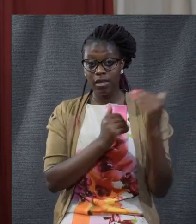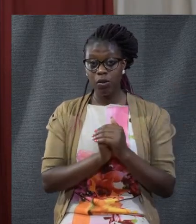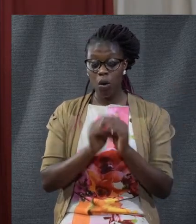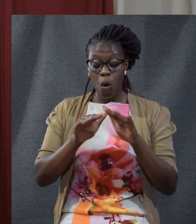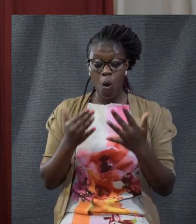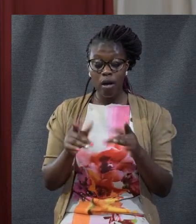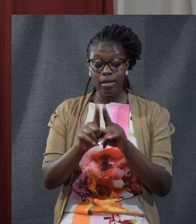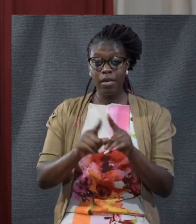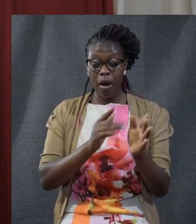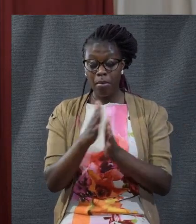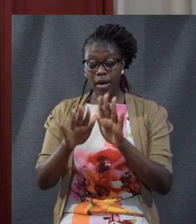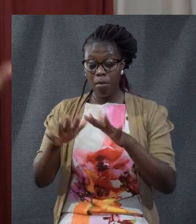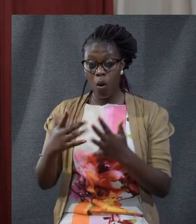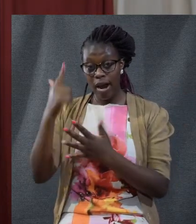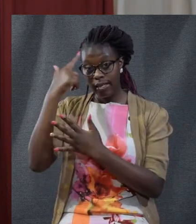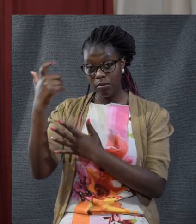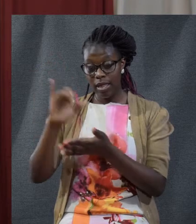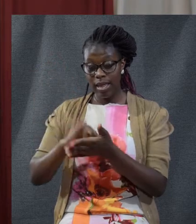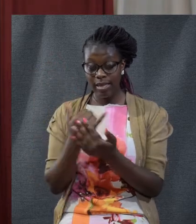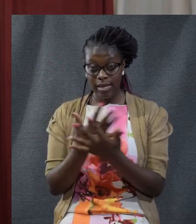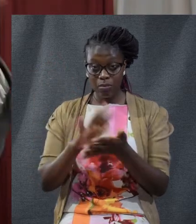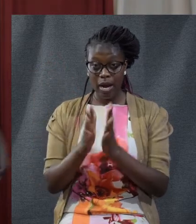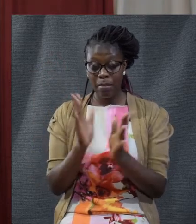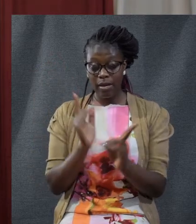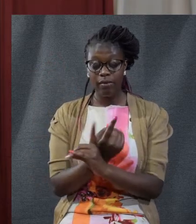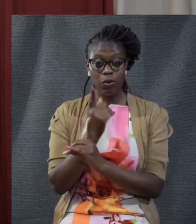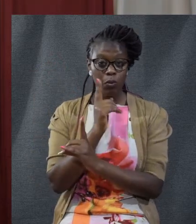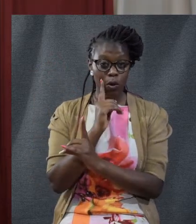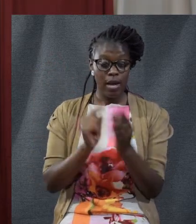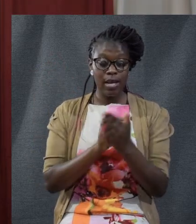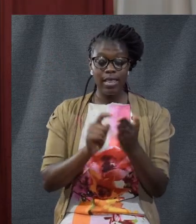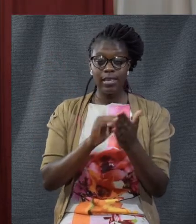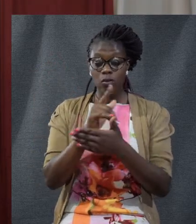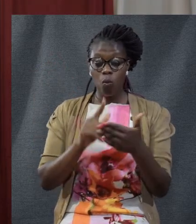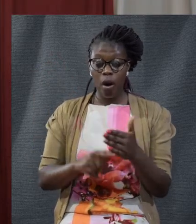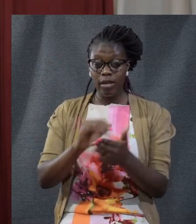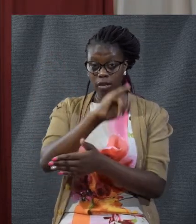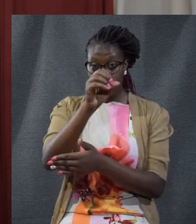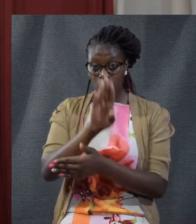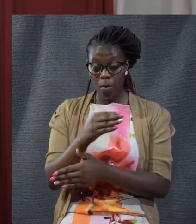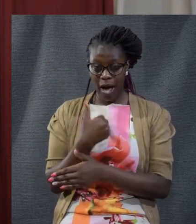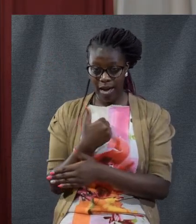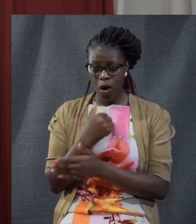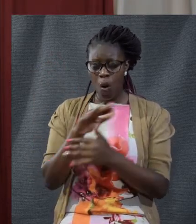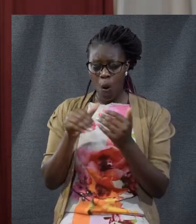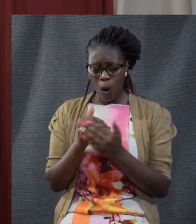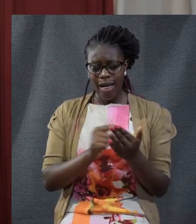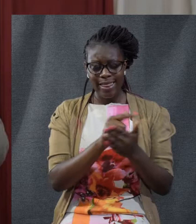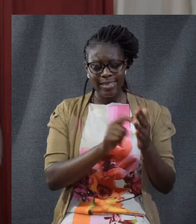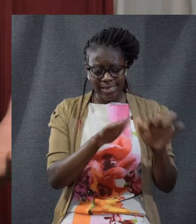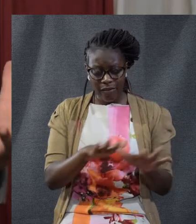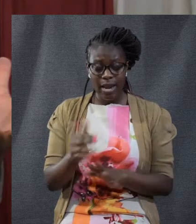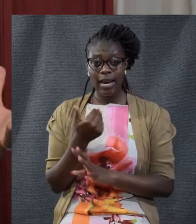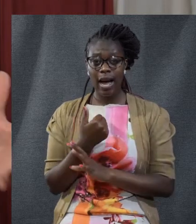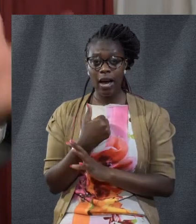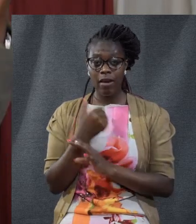expectation, or even a plan or a dream that things will be different tomorrow. And this is what Job had. That despite the desperation he was